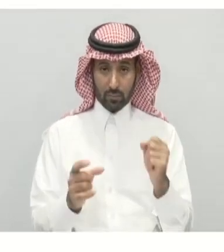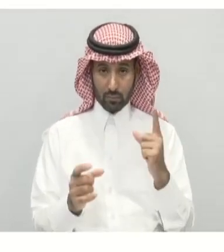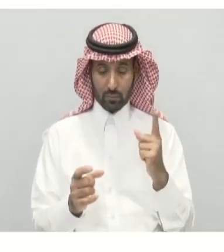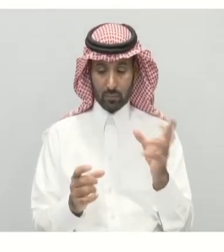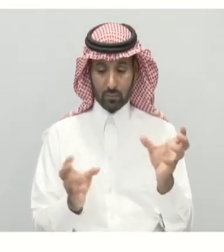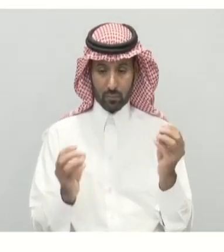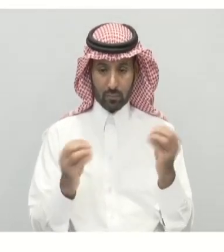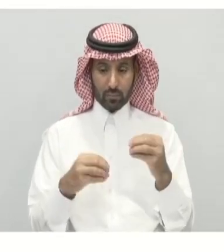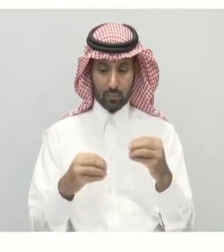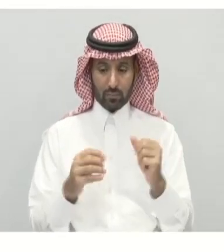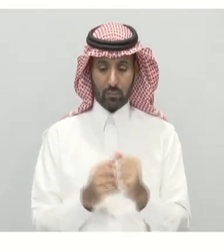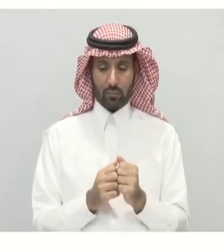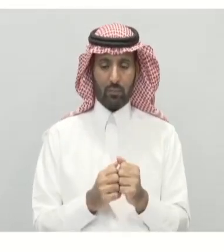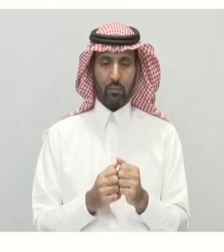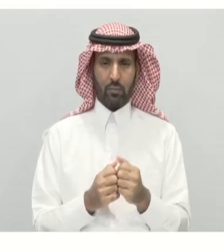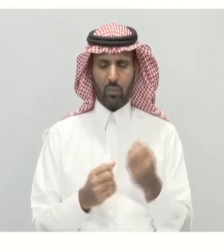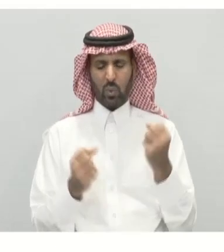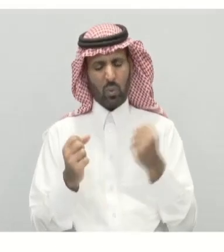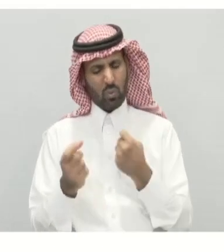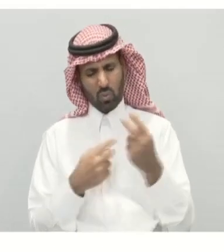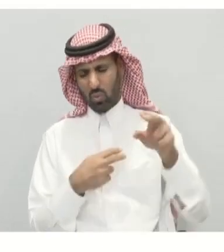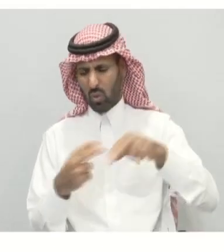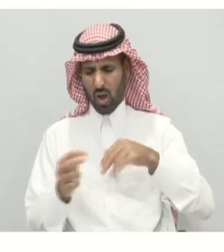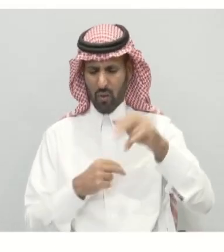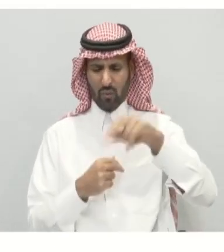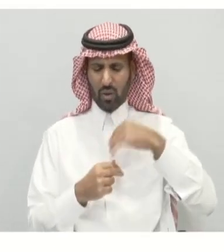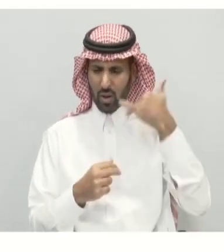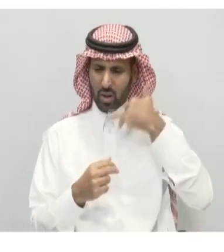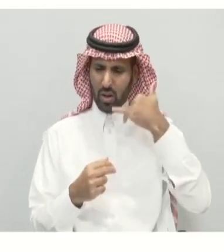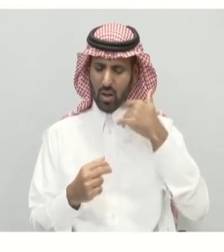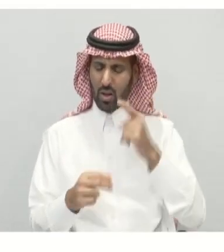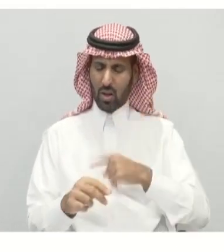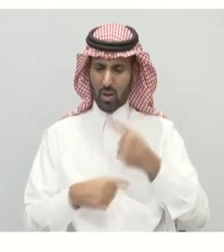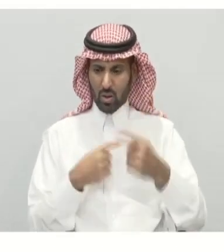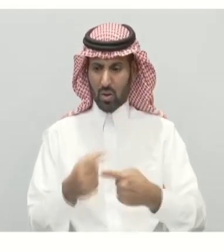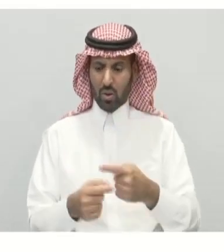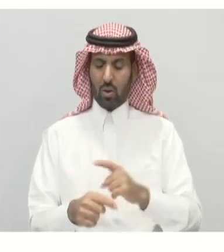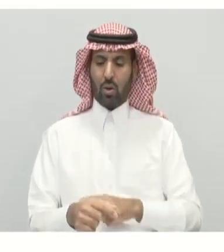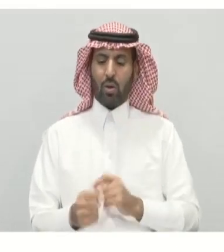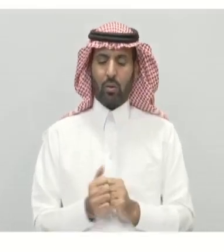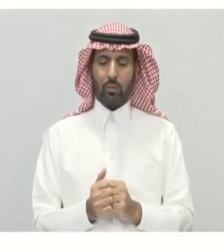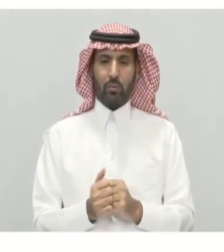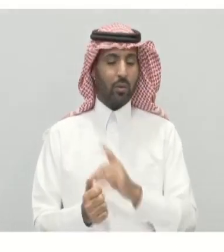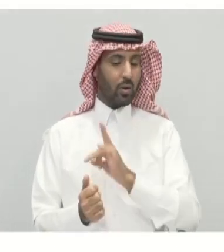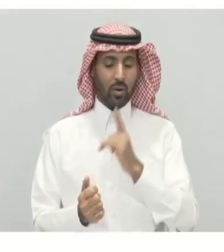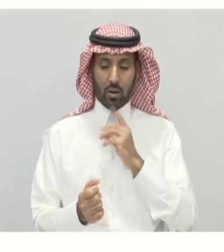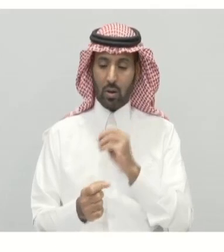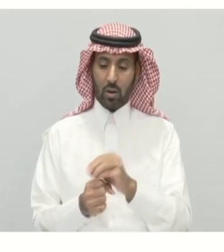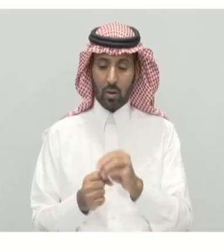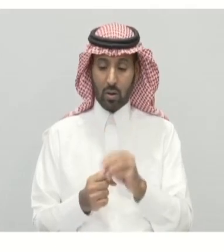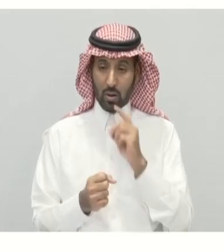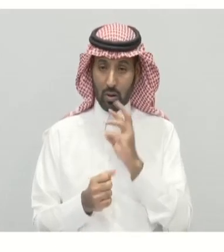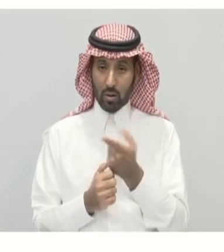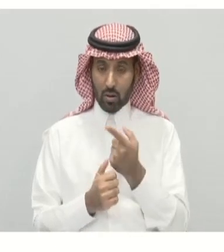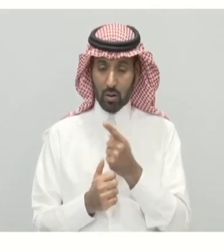there is so much pressure and everyone is calling me all the time. Then Muhammad said, I try talking to